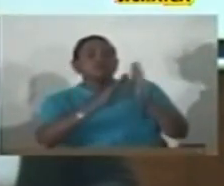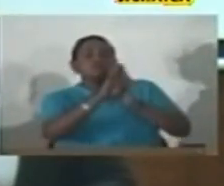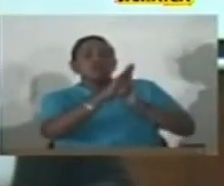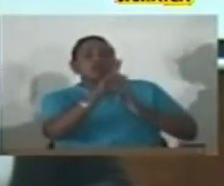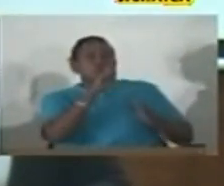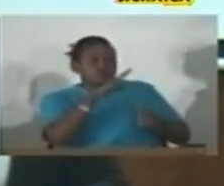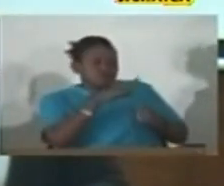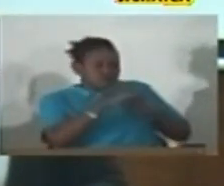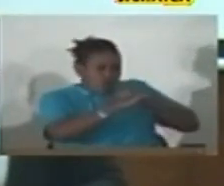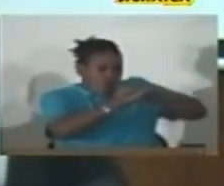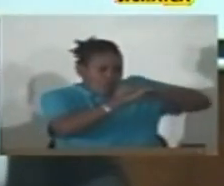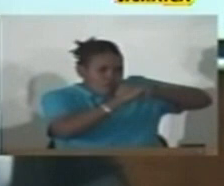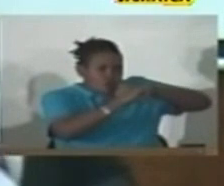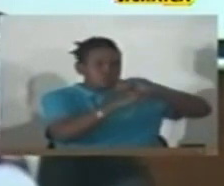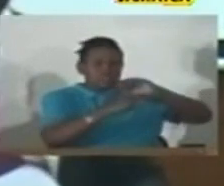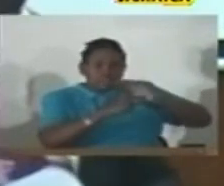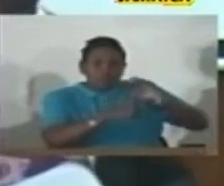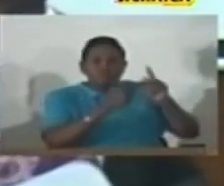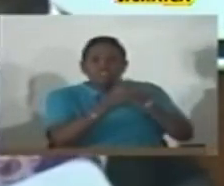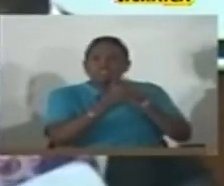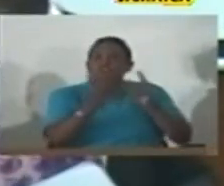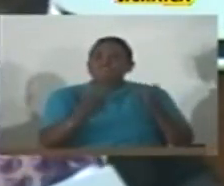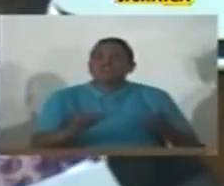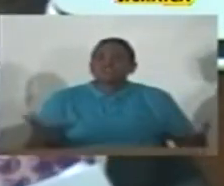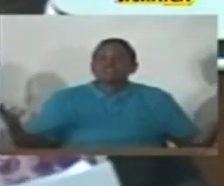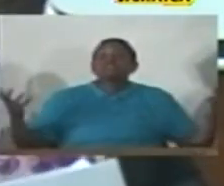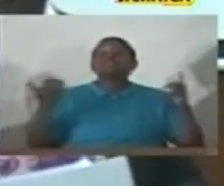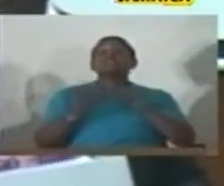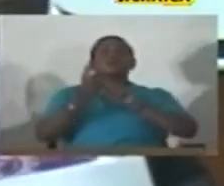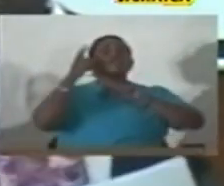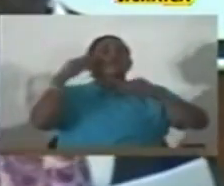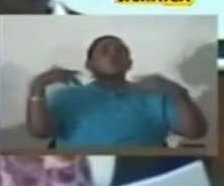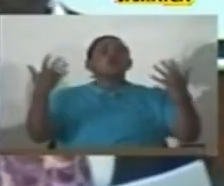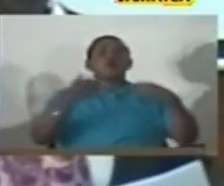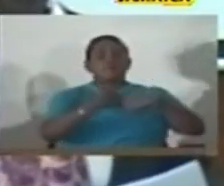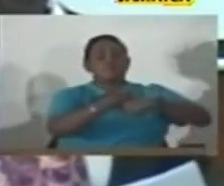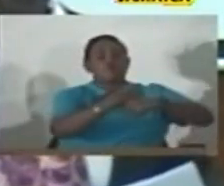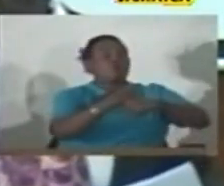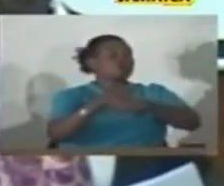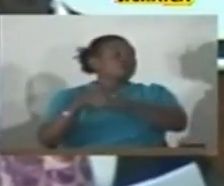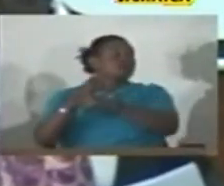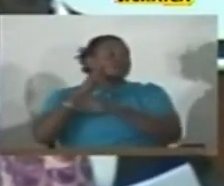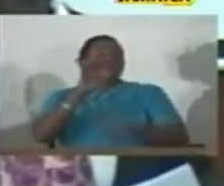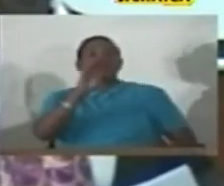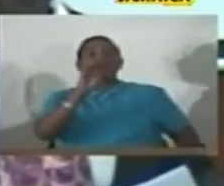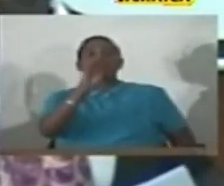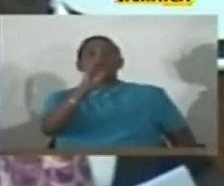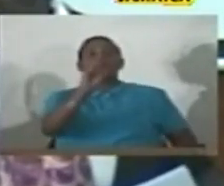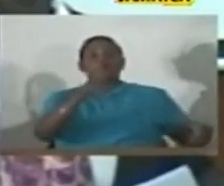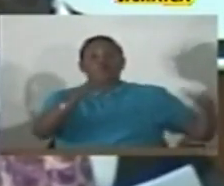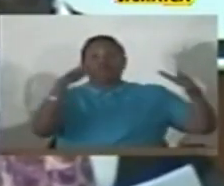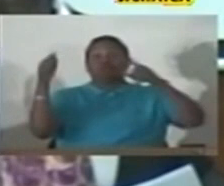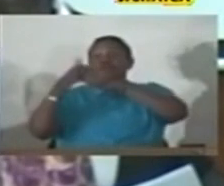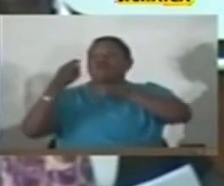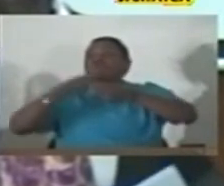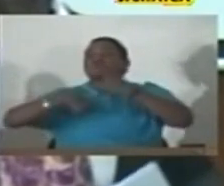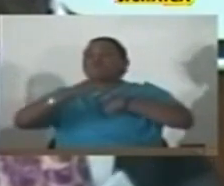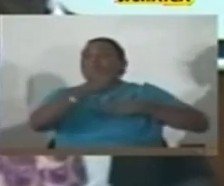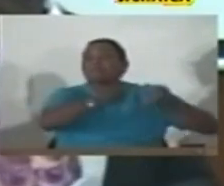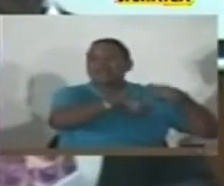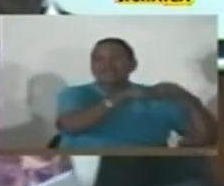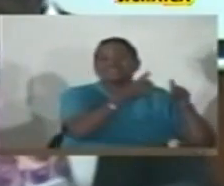commercial demonstration facility for the production of bamboo products to replace